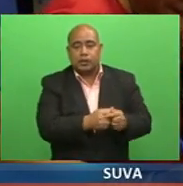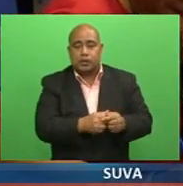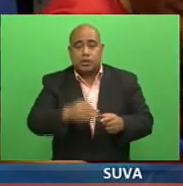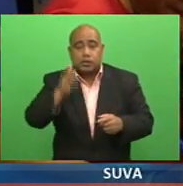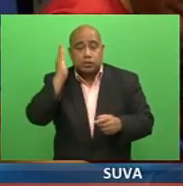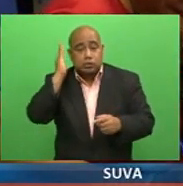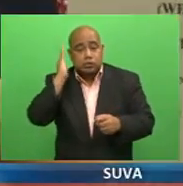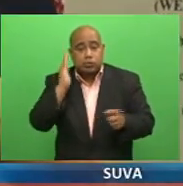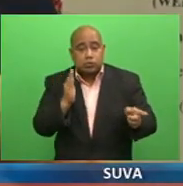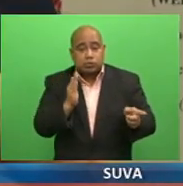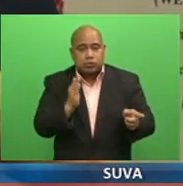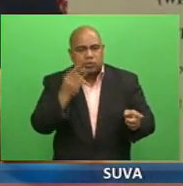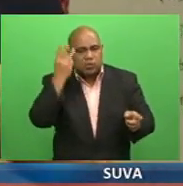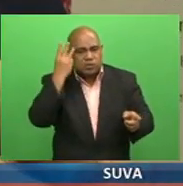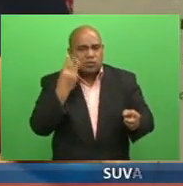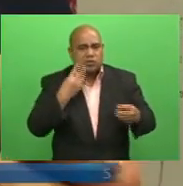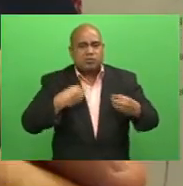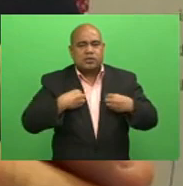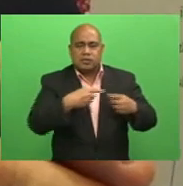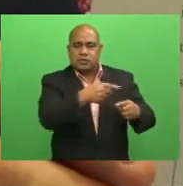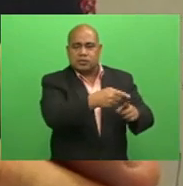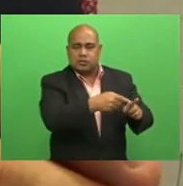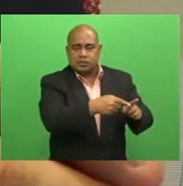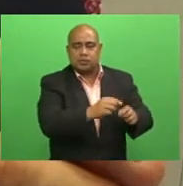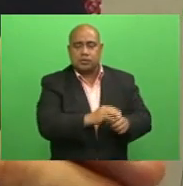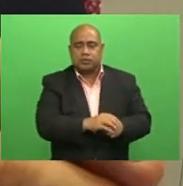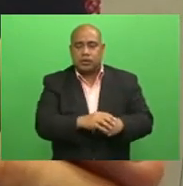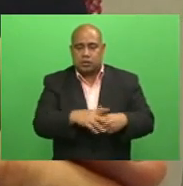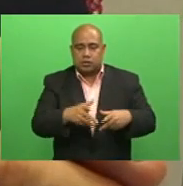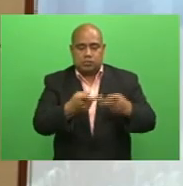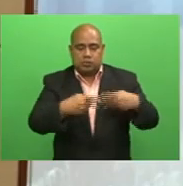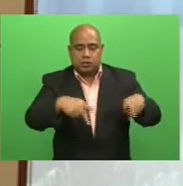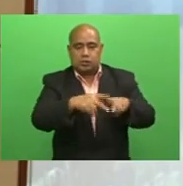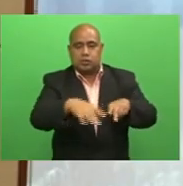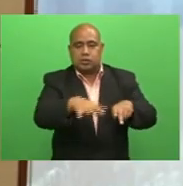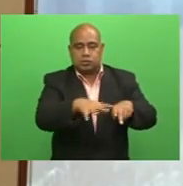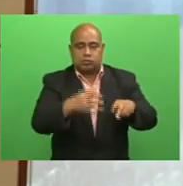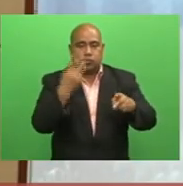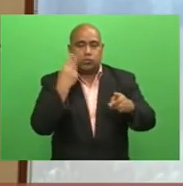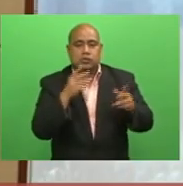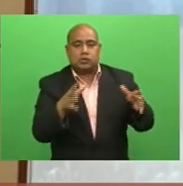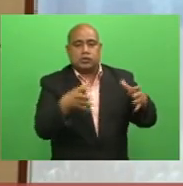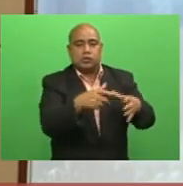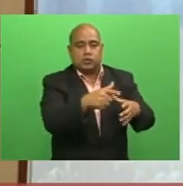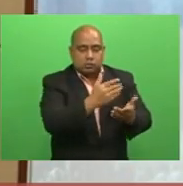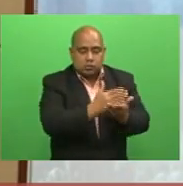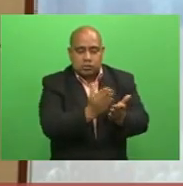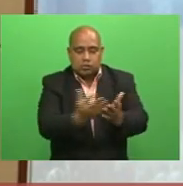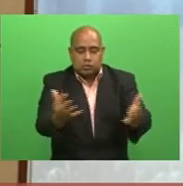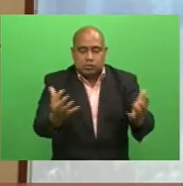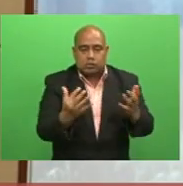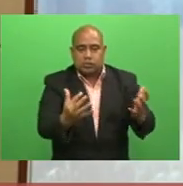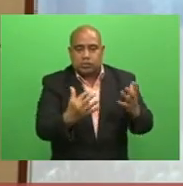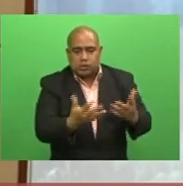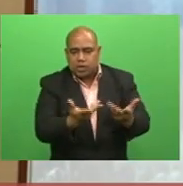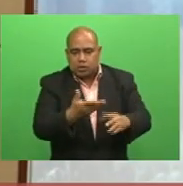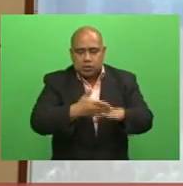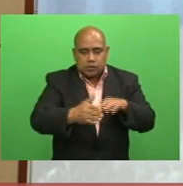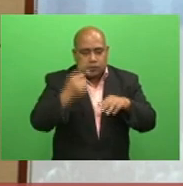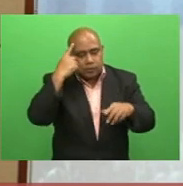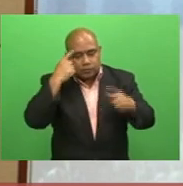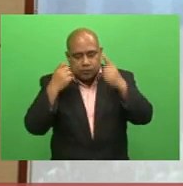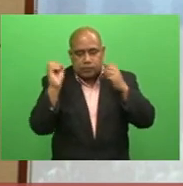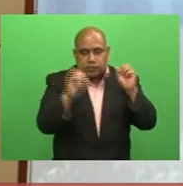platform for women in business to share innovative ideas to boost productivity. This program will allow them to talk freely to us and talk to us about